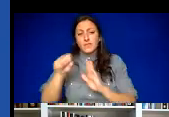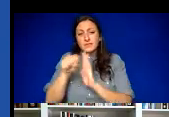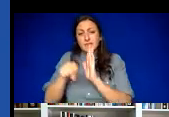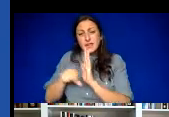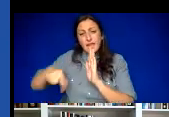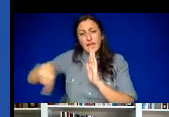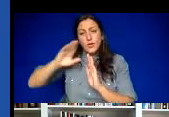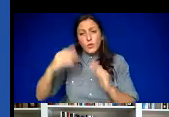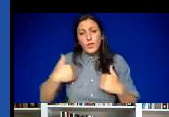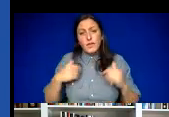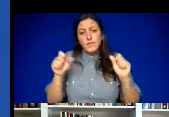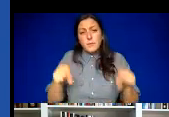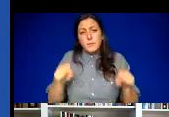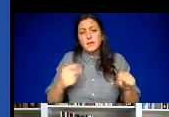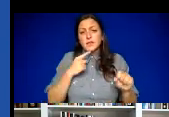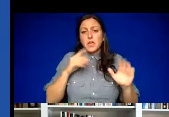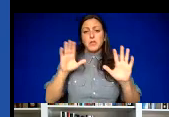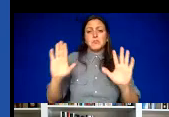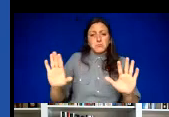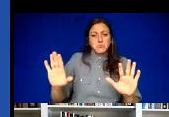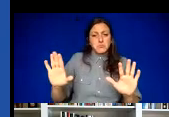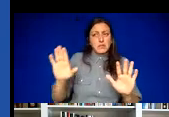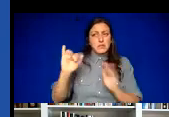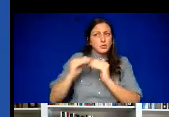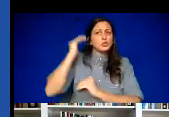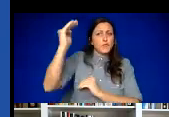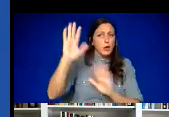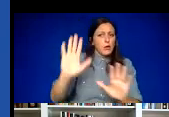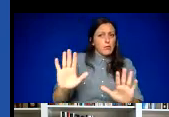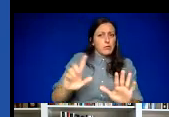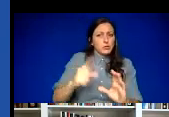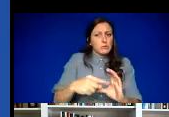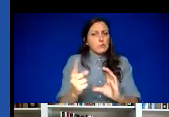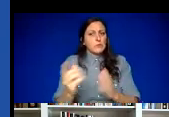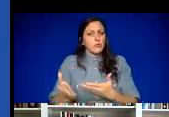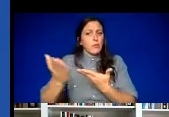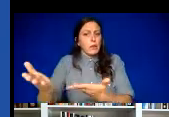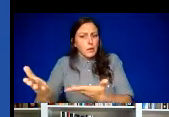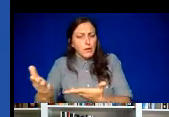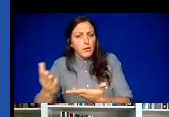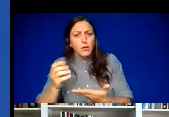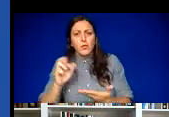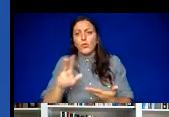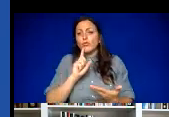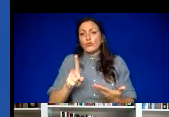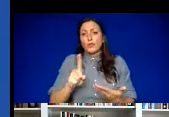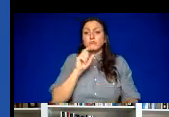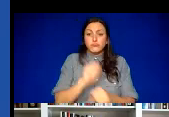to kind of say, okay, that's maybe a little too far, you should go here, something like that, or is it really going to be